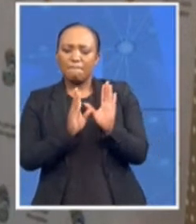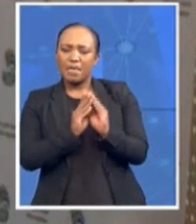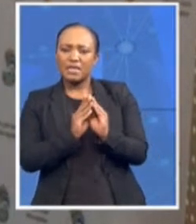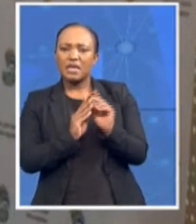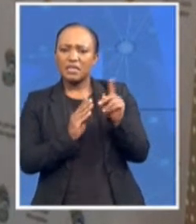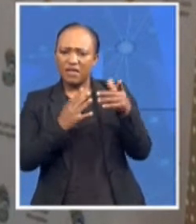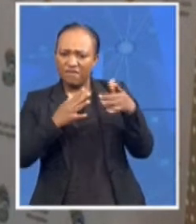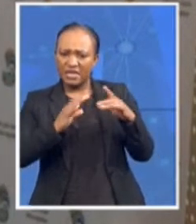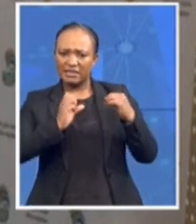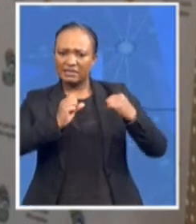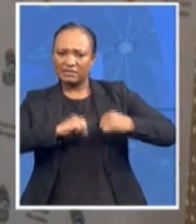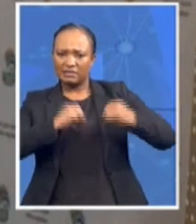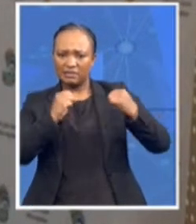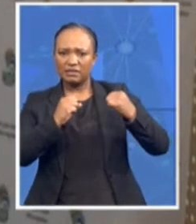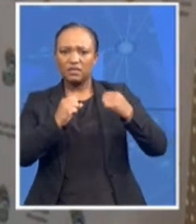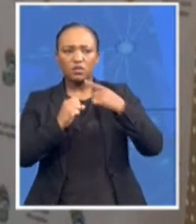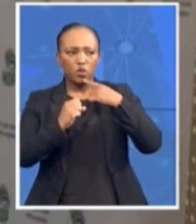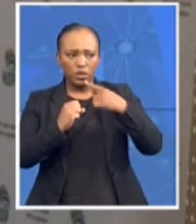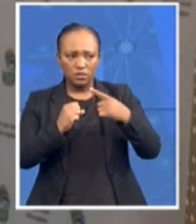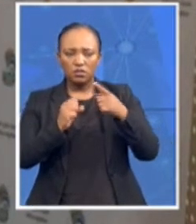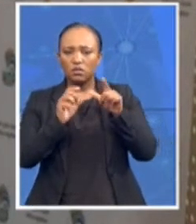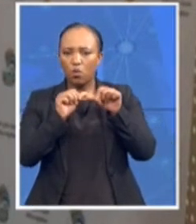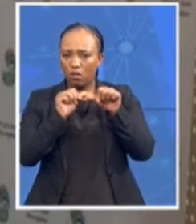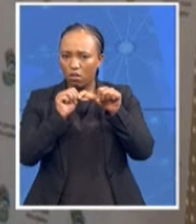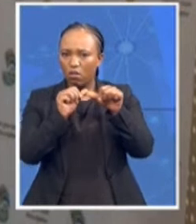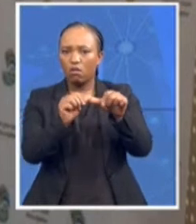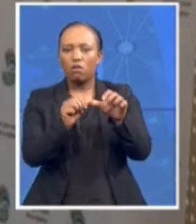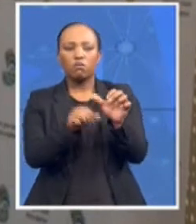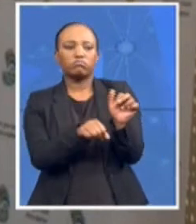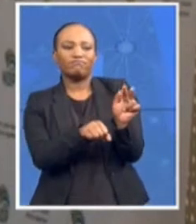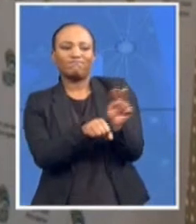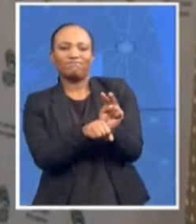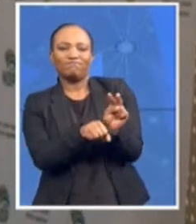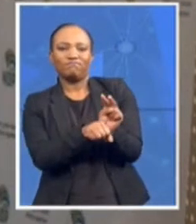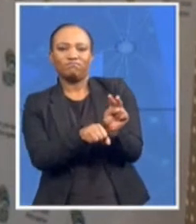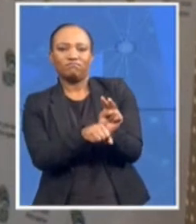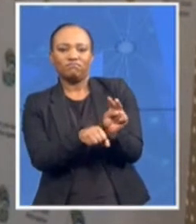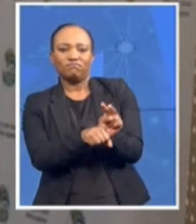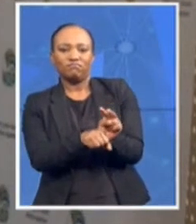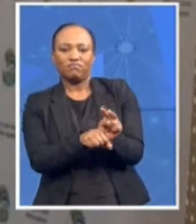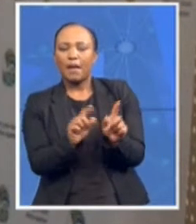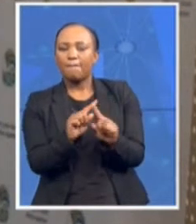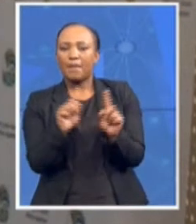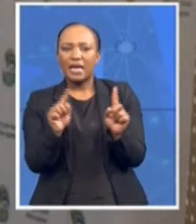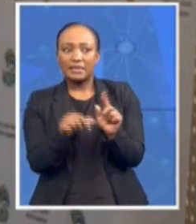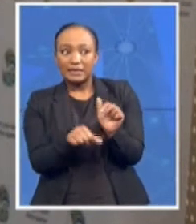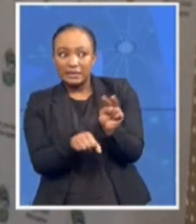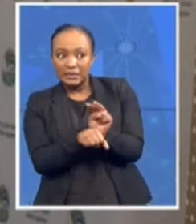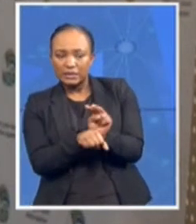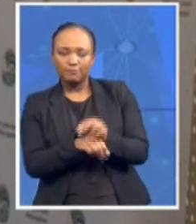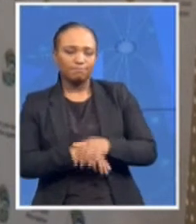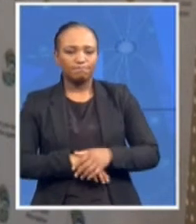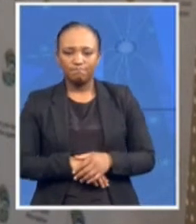an oversight structure. But they didn't do that. They went and became